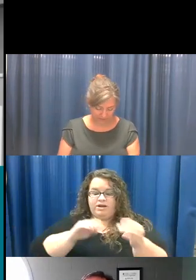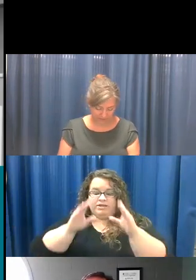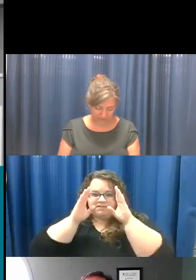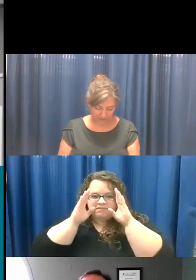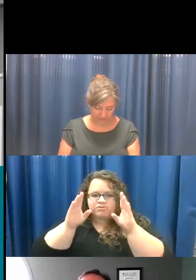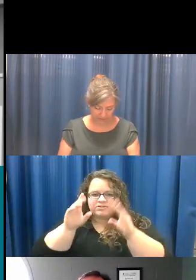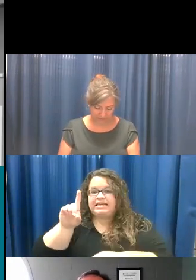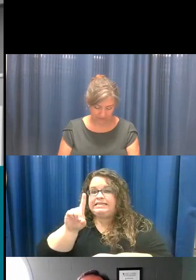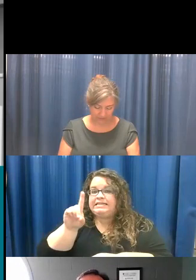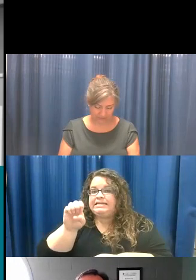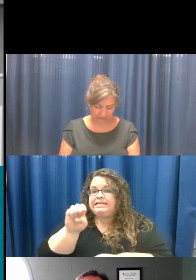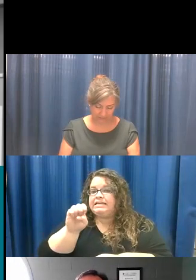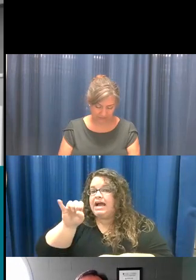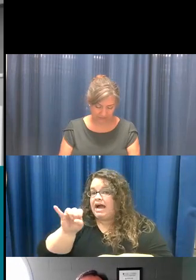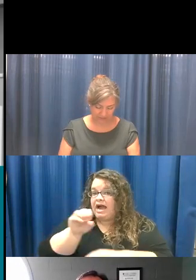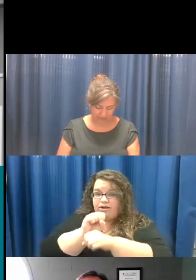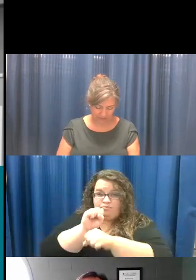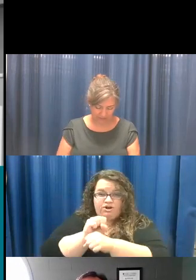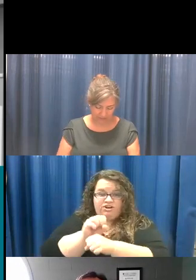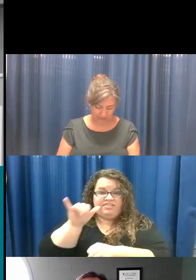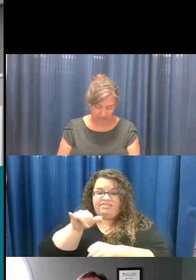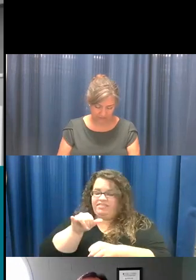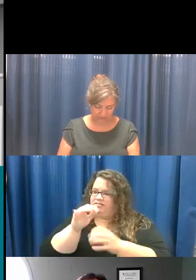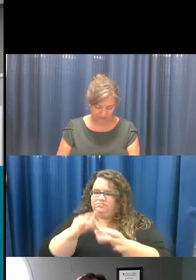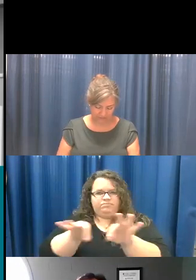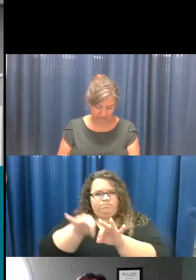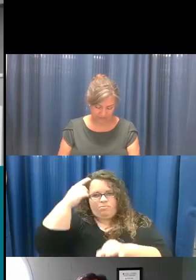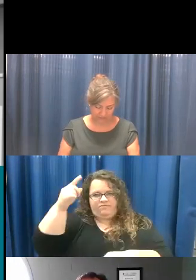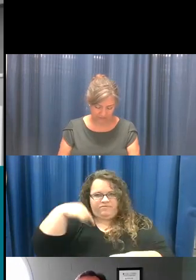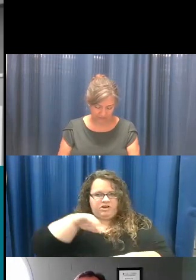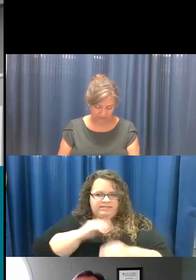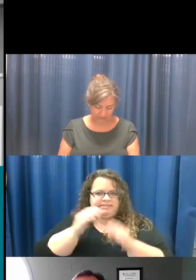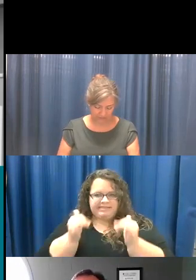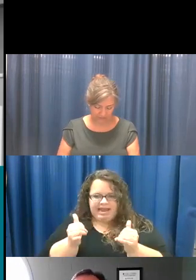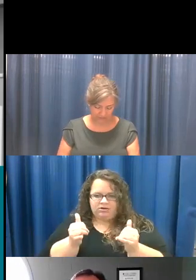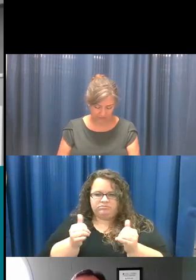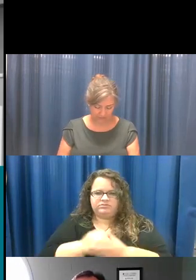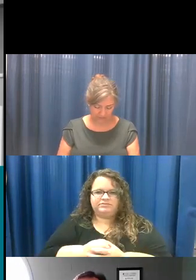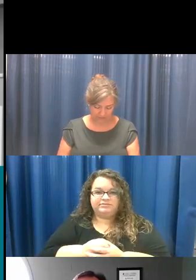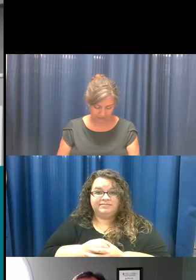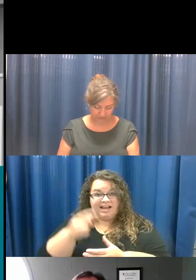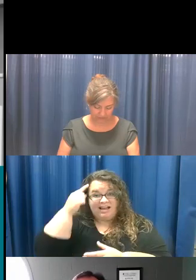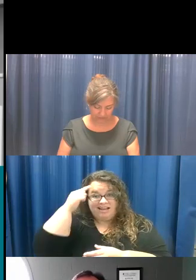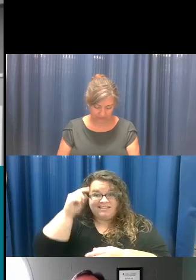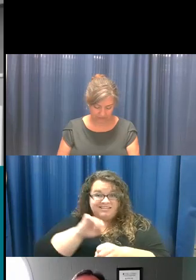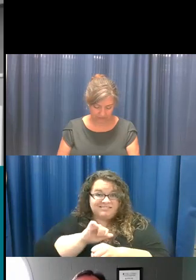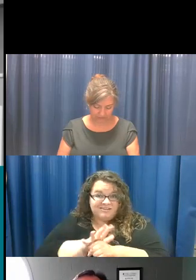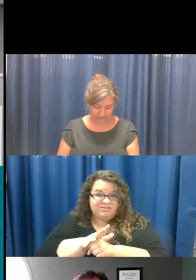as being central and core to who we are and what we're doing. And I think the pandemic really helped